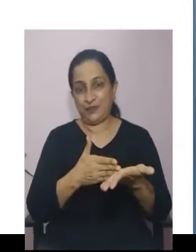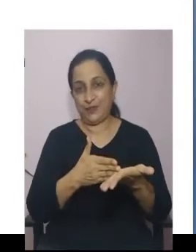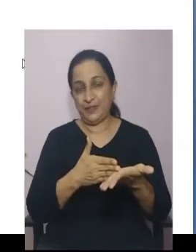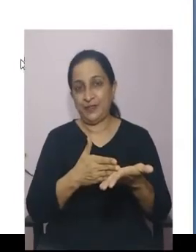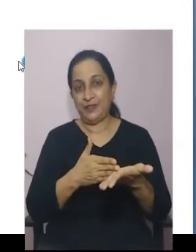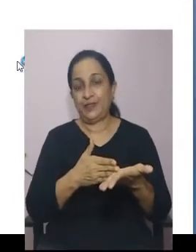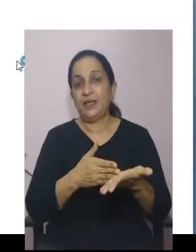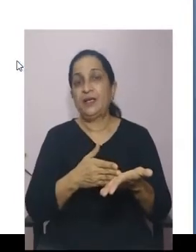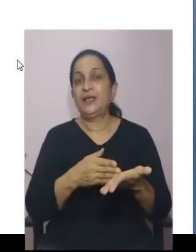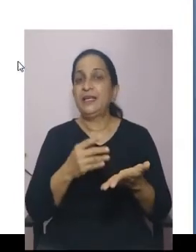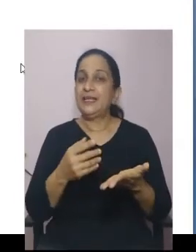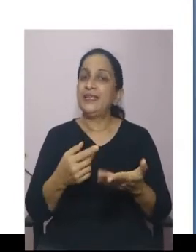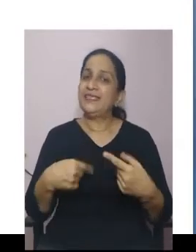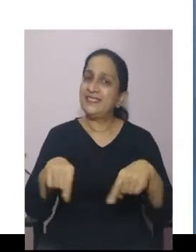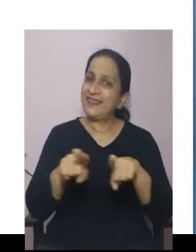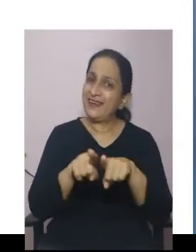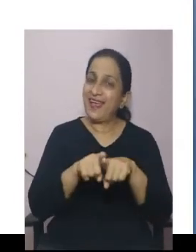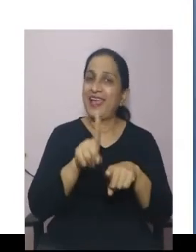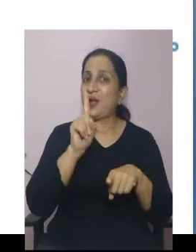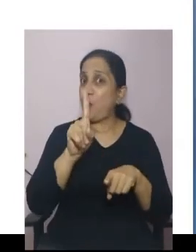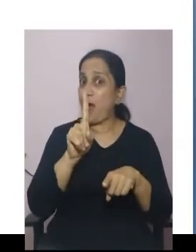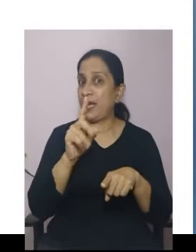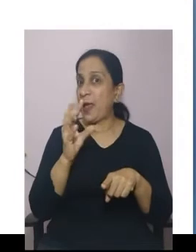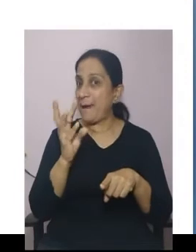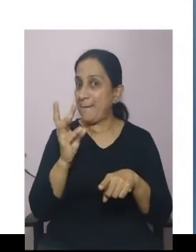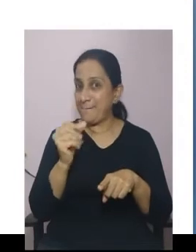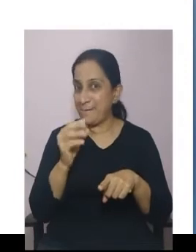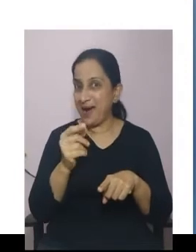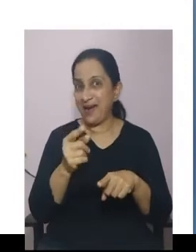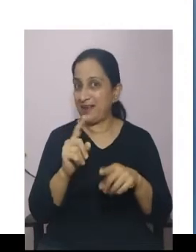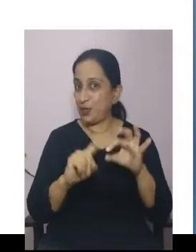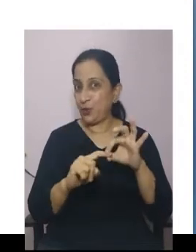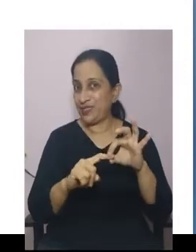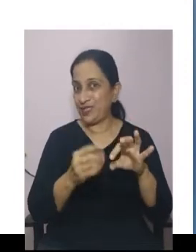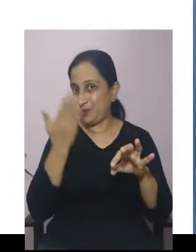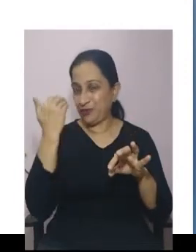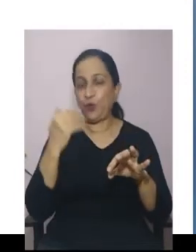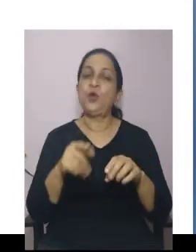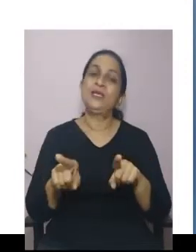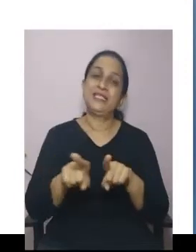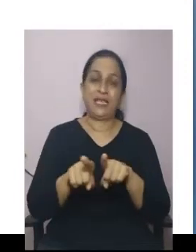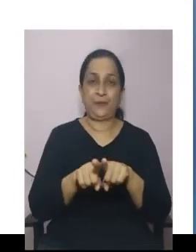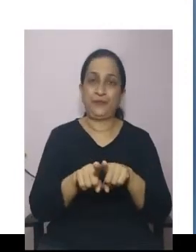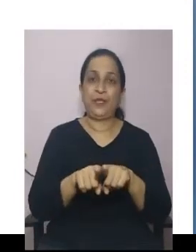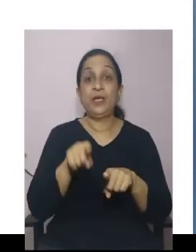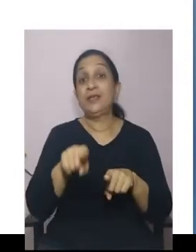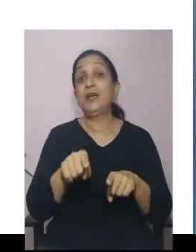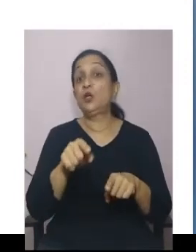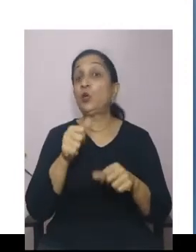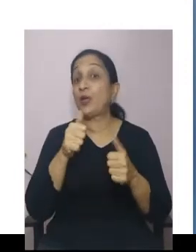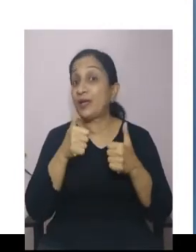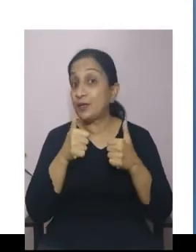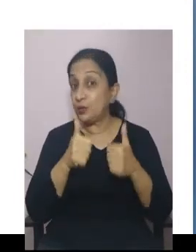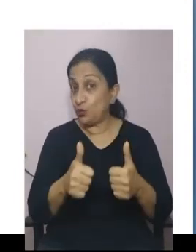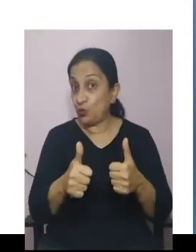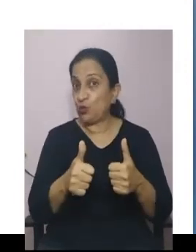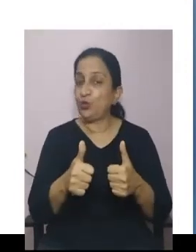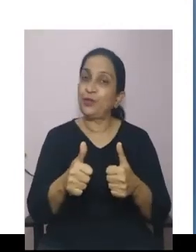and if you are good in 1 mark questions, then you can as well score good in 2 mark questions